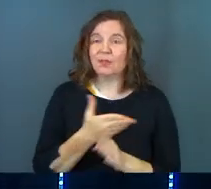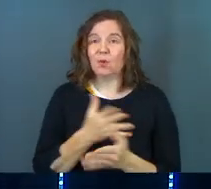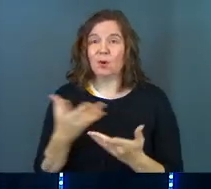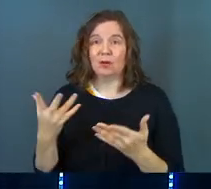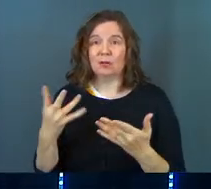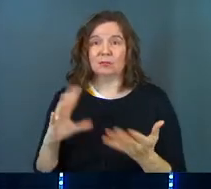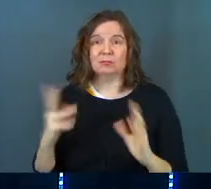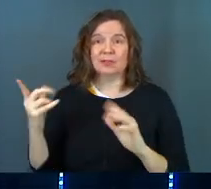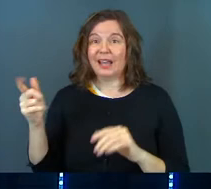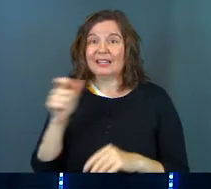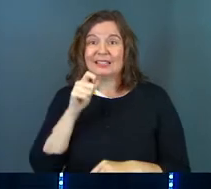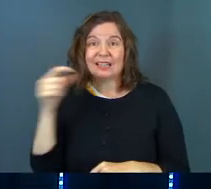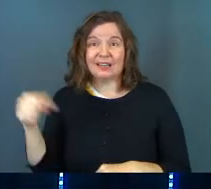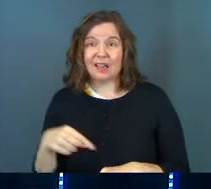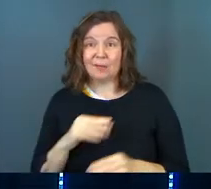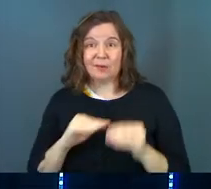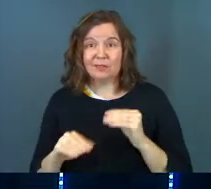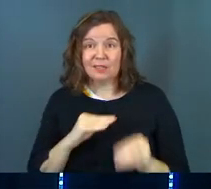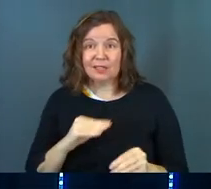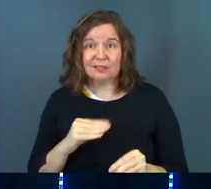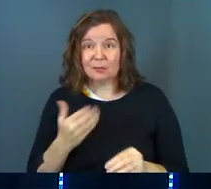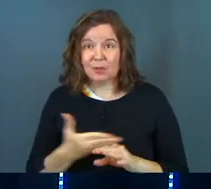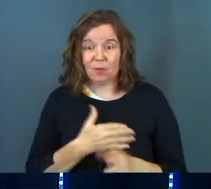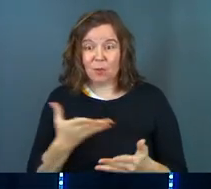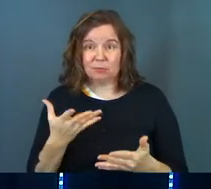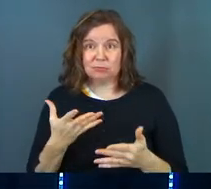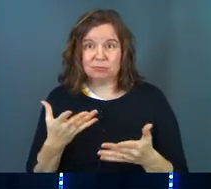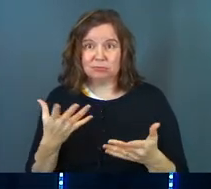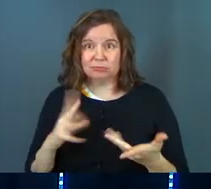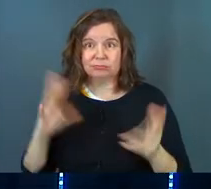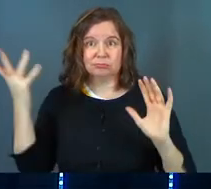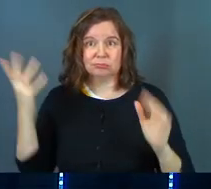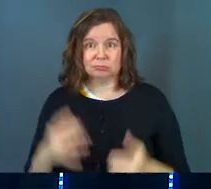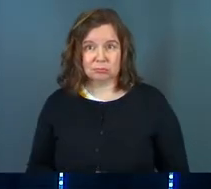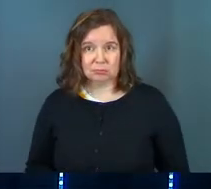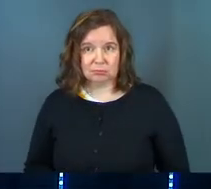before it was too late. And he didn't come in before it was too late.